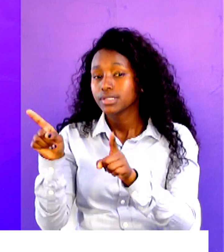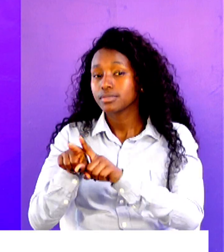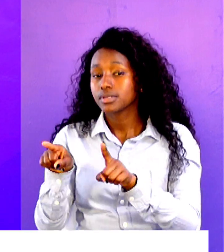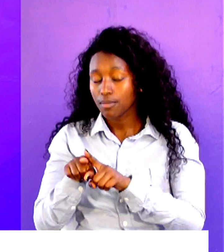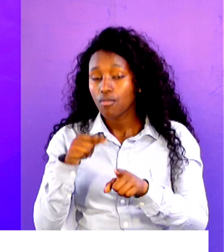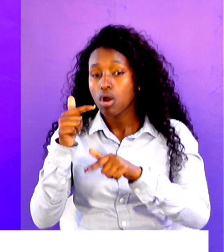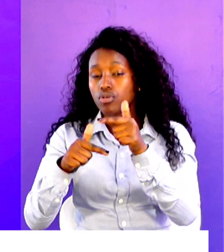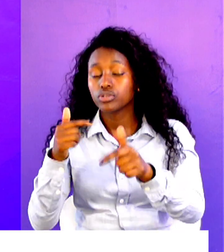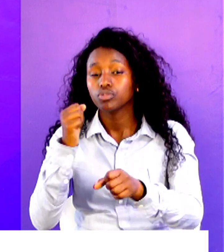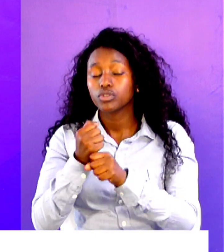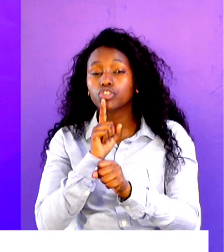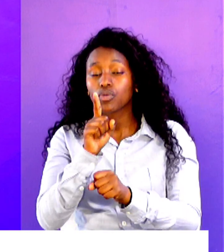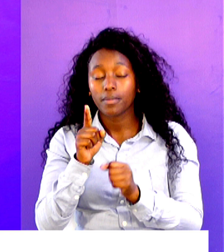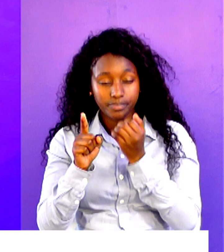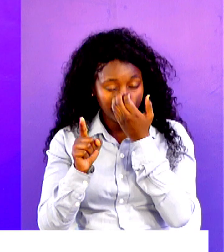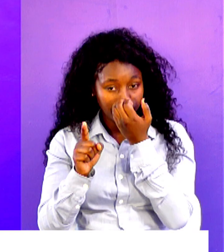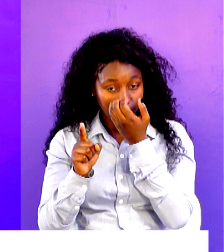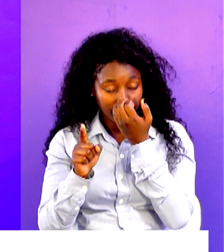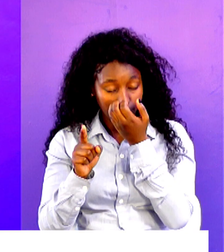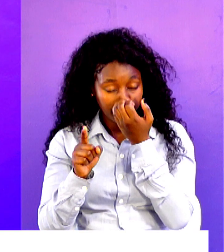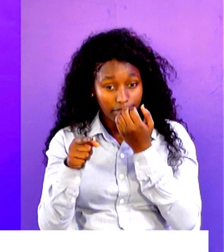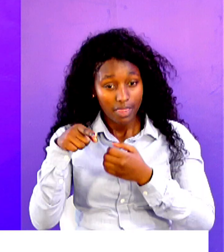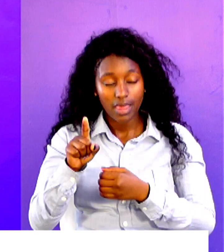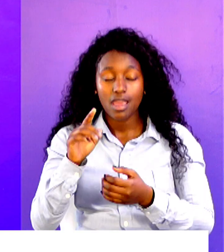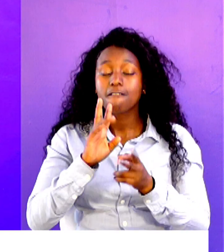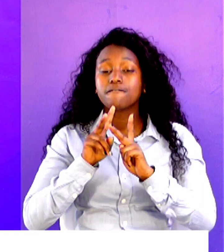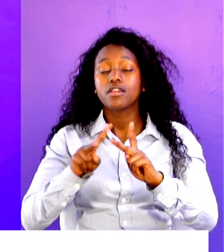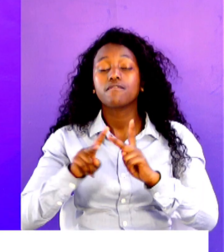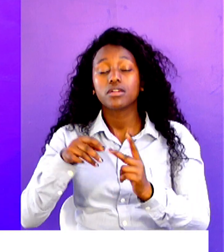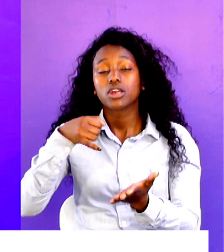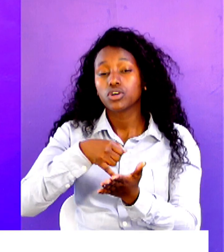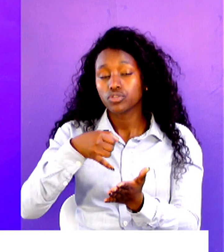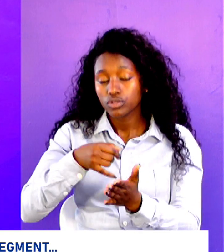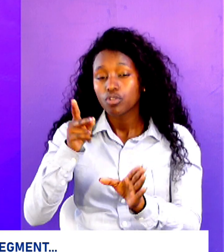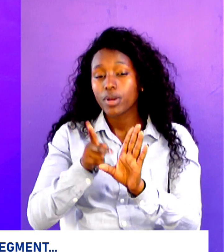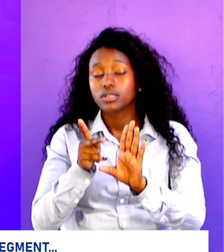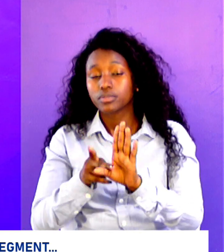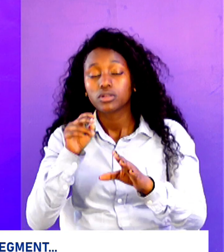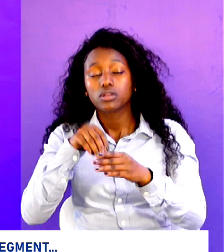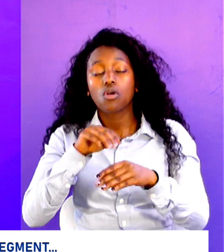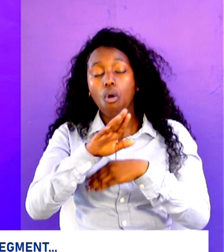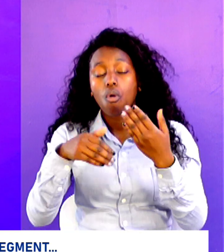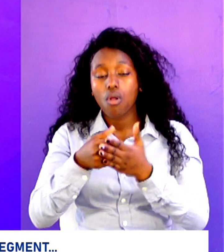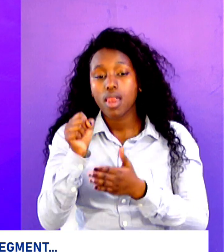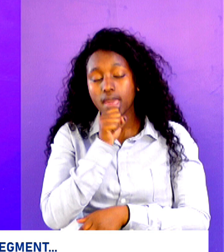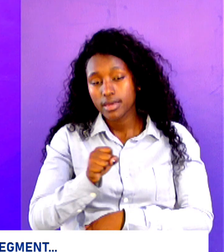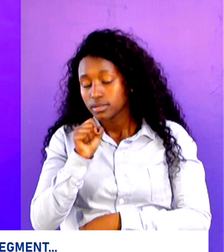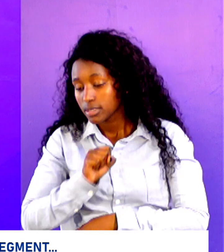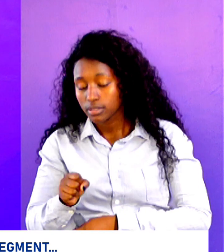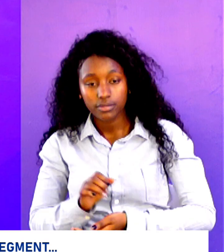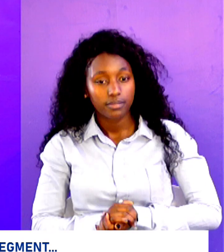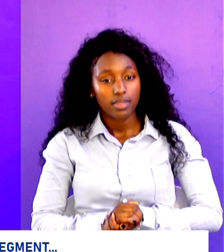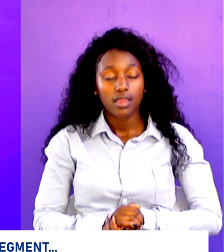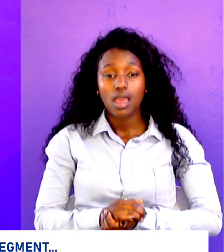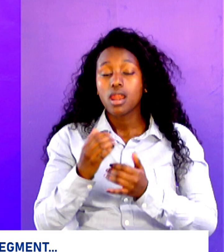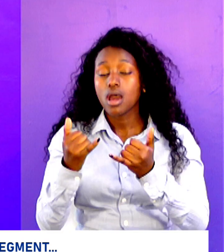the DNA body seeks to ensure inclusive participation across all age groups. As the country prepares